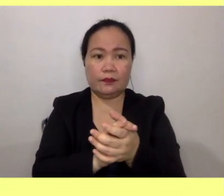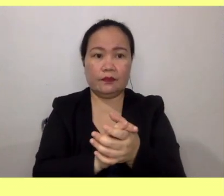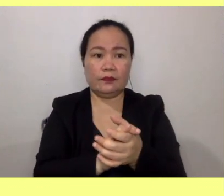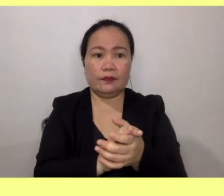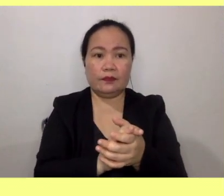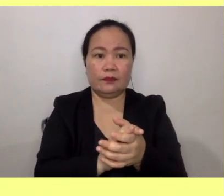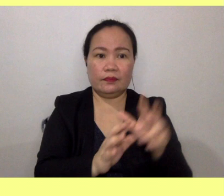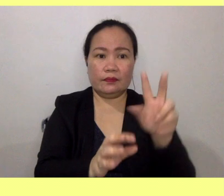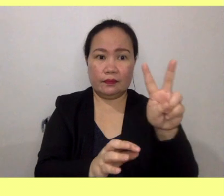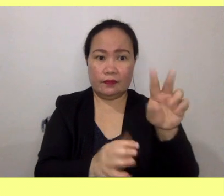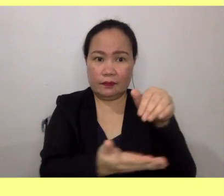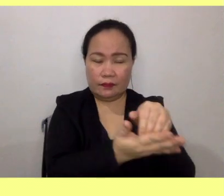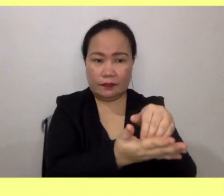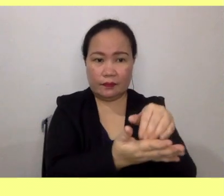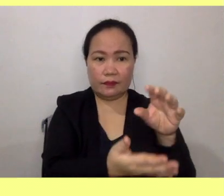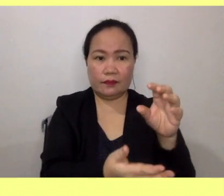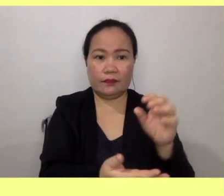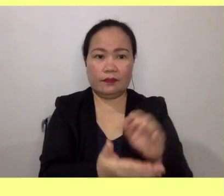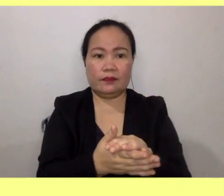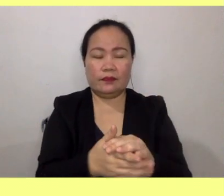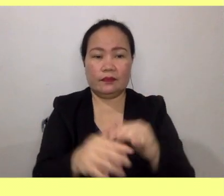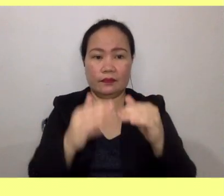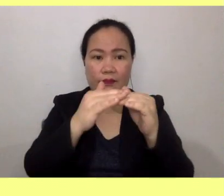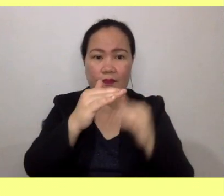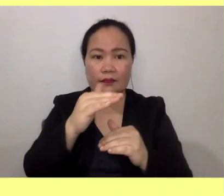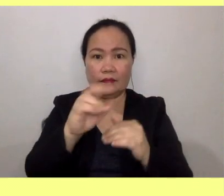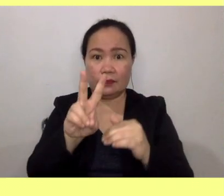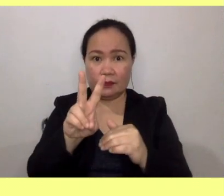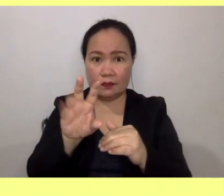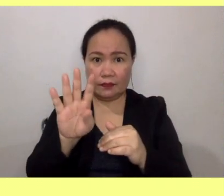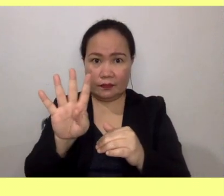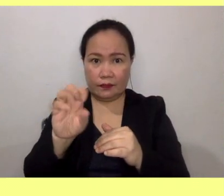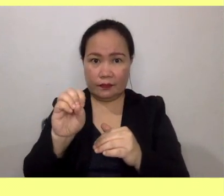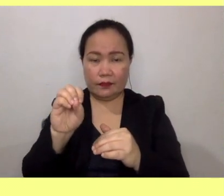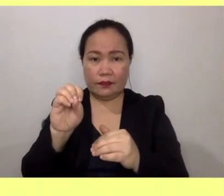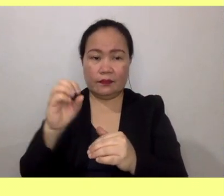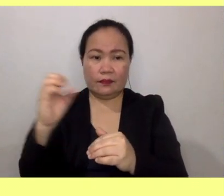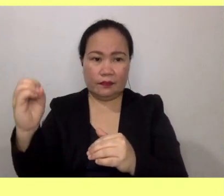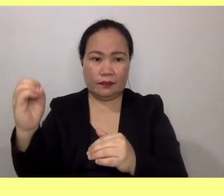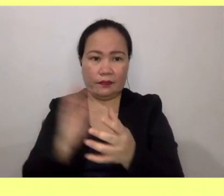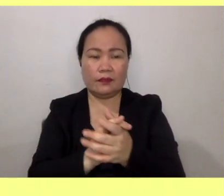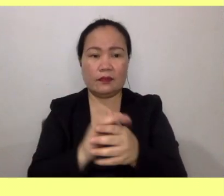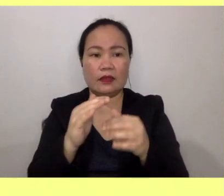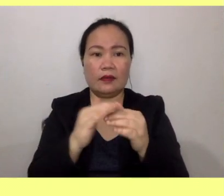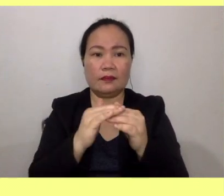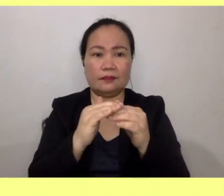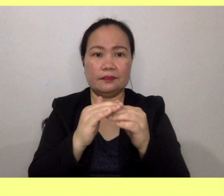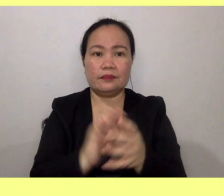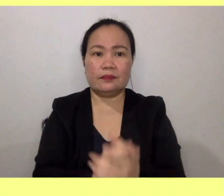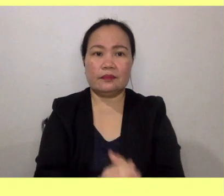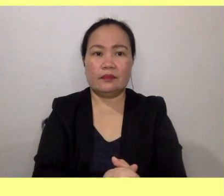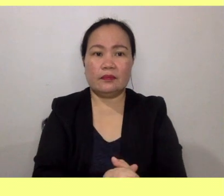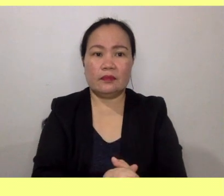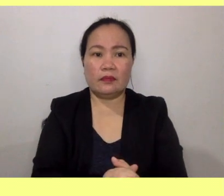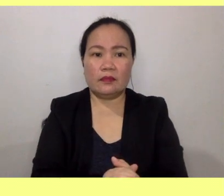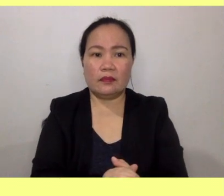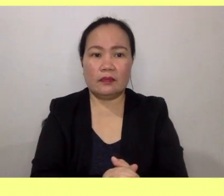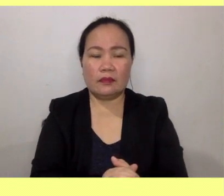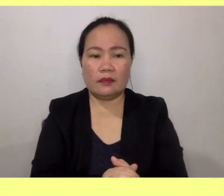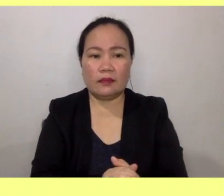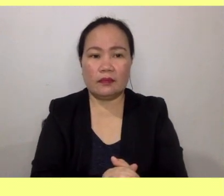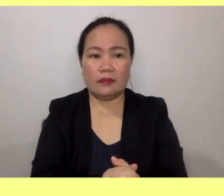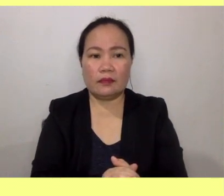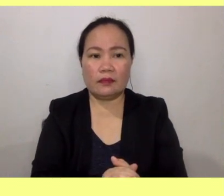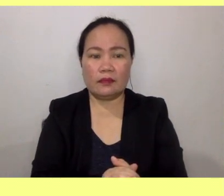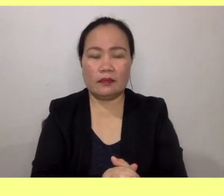2,400. So, i-add natin to. This is 2,000 is less than or equal to 2,400. Now, since